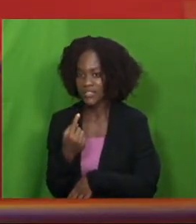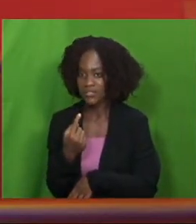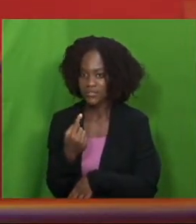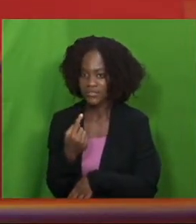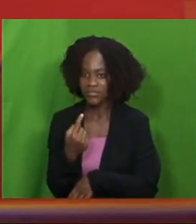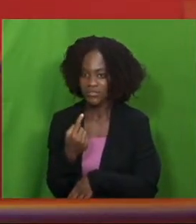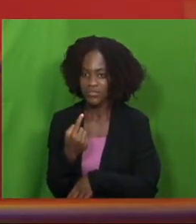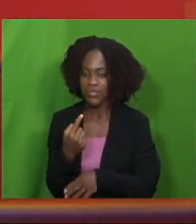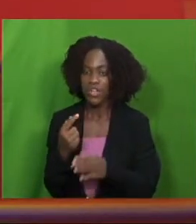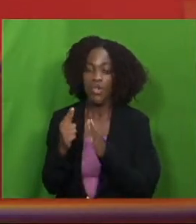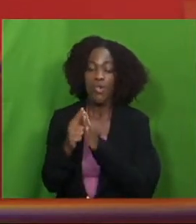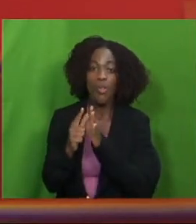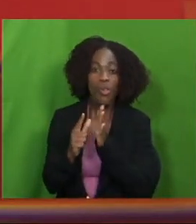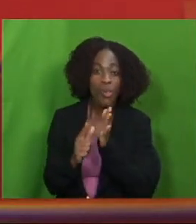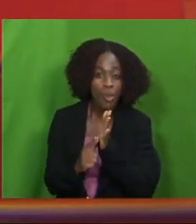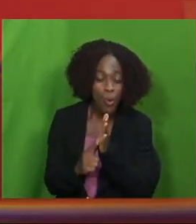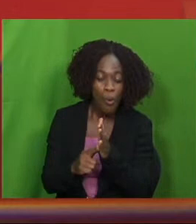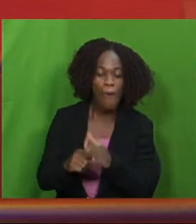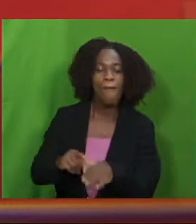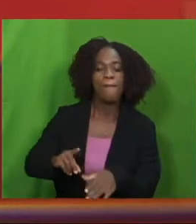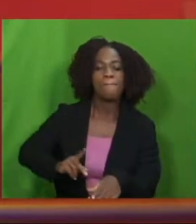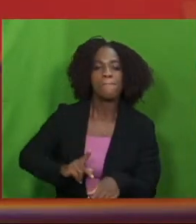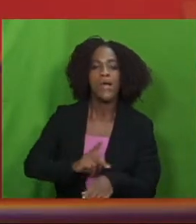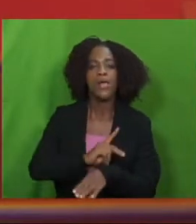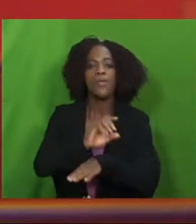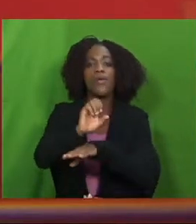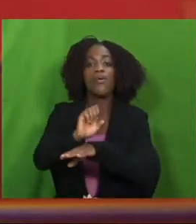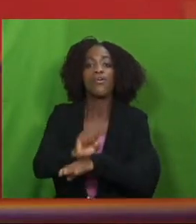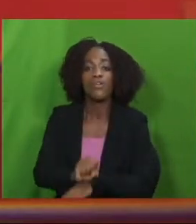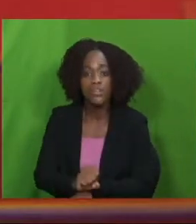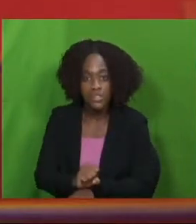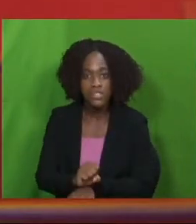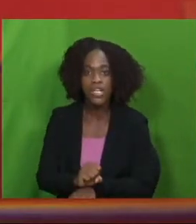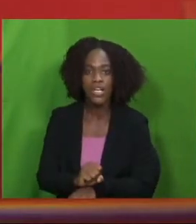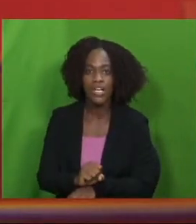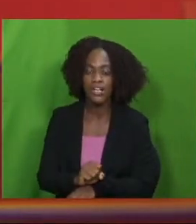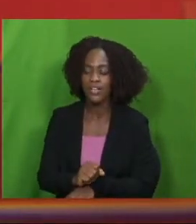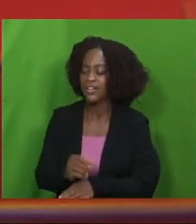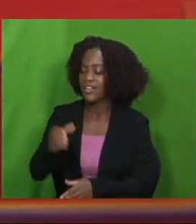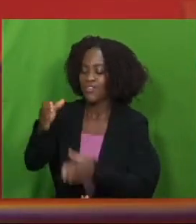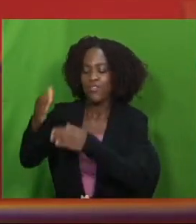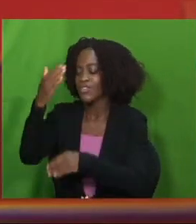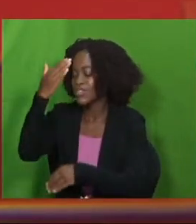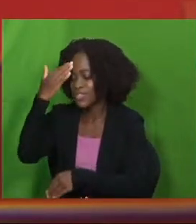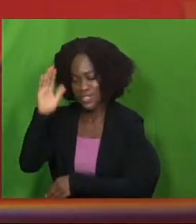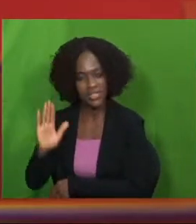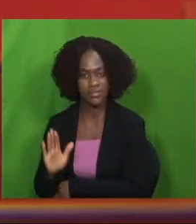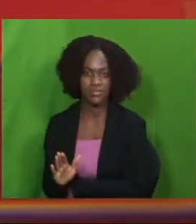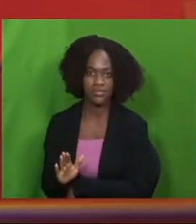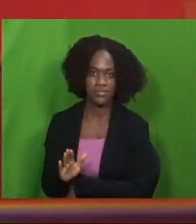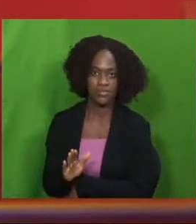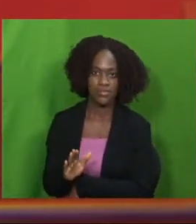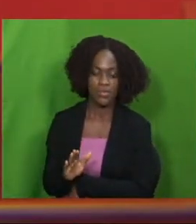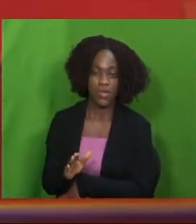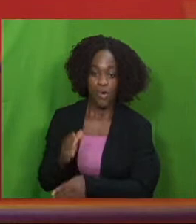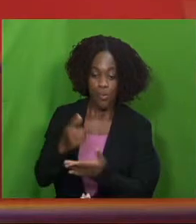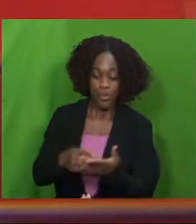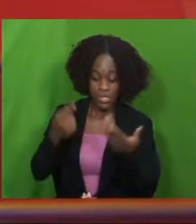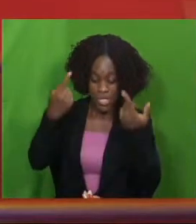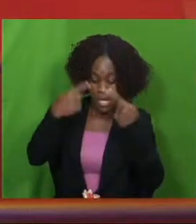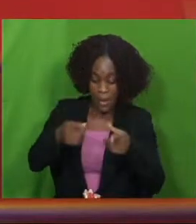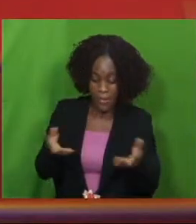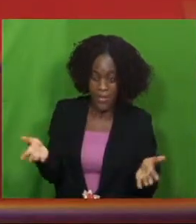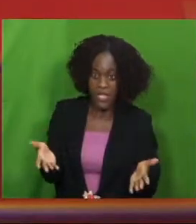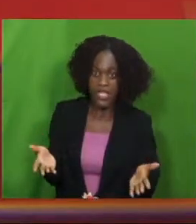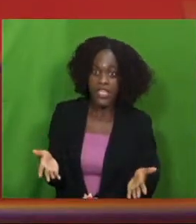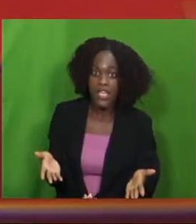and custom of Parliament is unknown to the court. And what happens in Parliament is